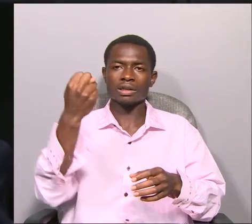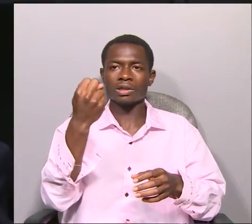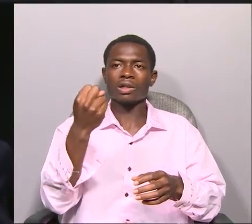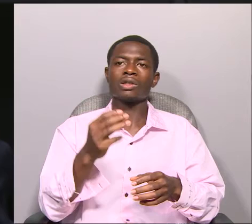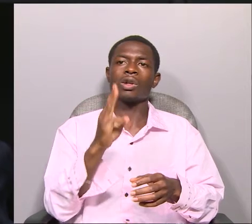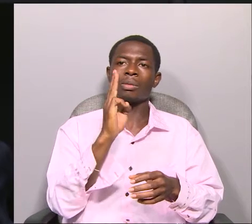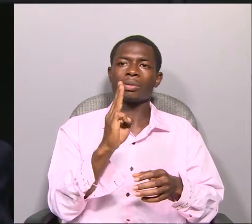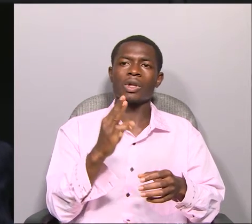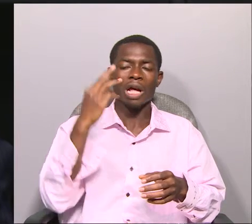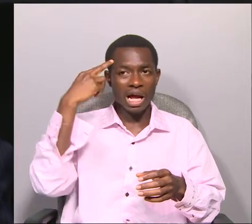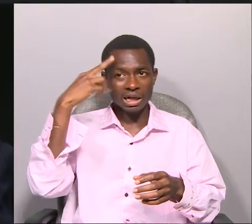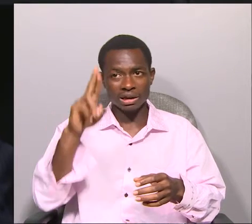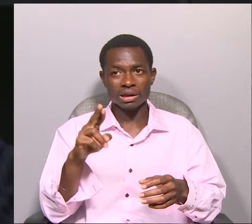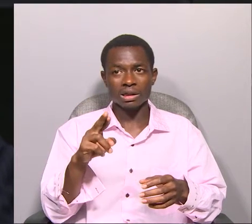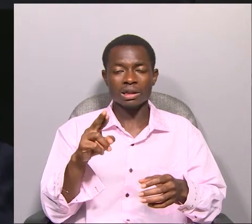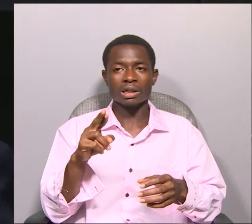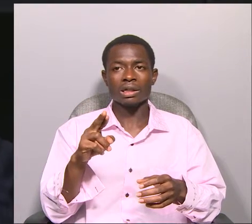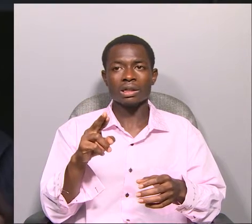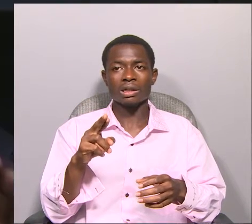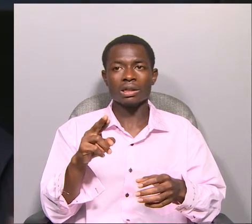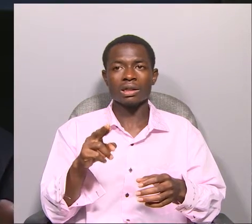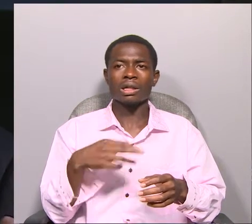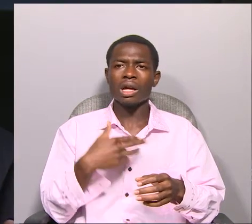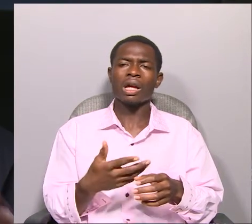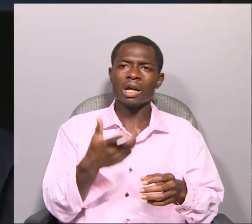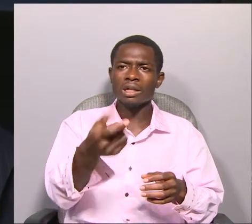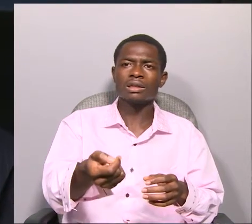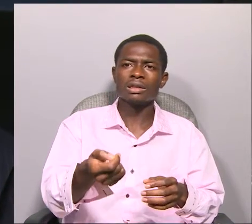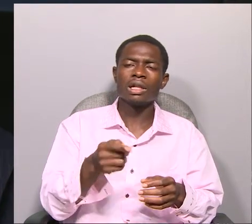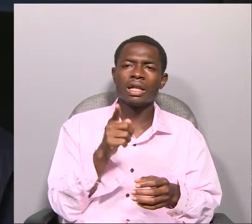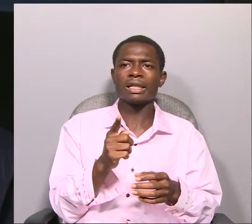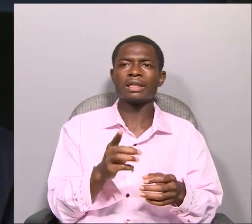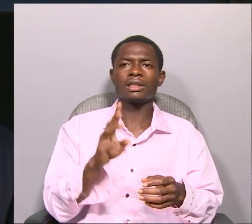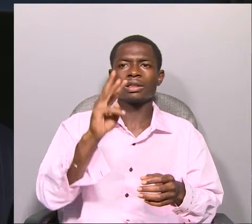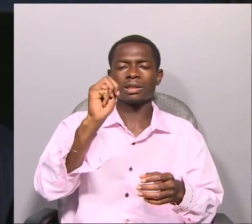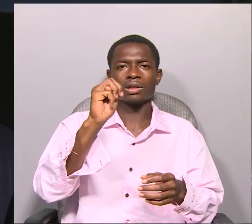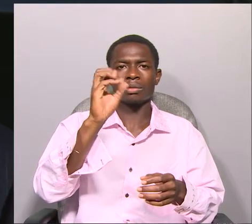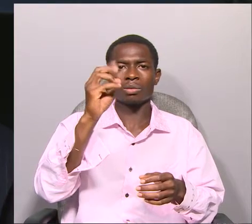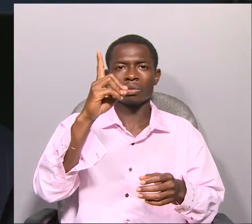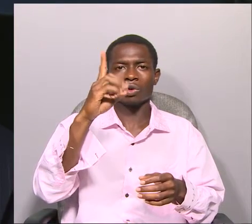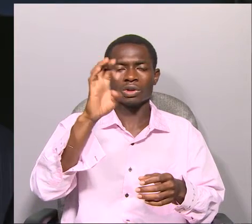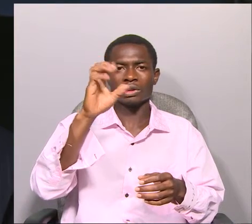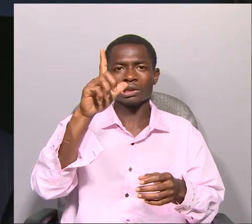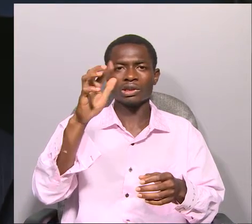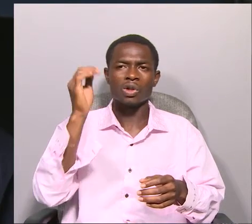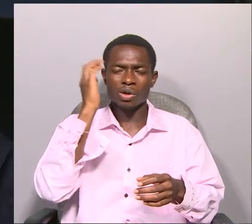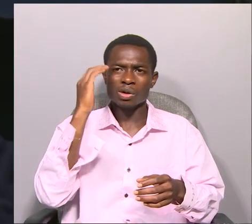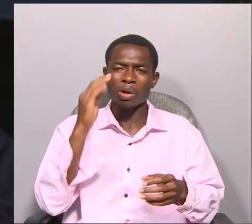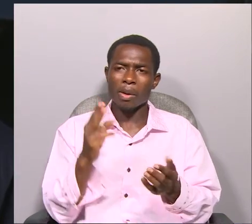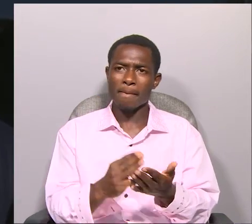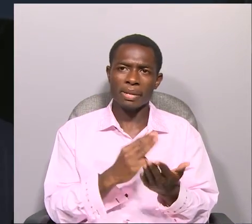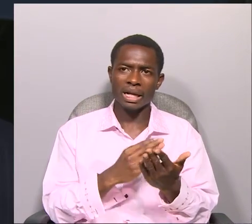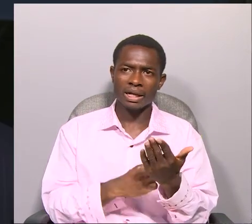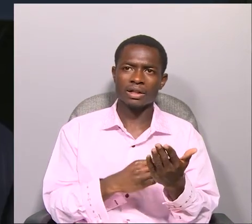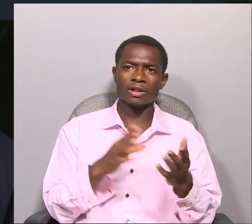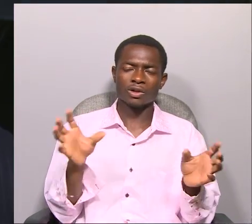being revived. Could you tell us the model that your ministry plans to implement this